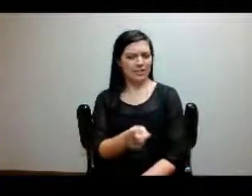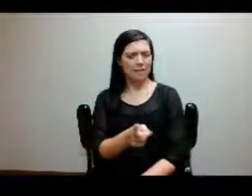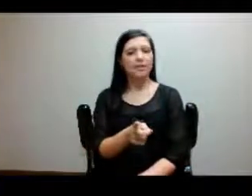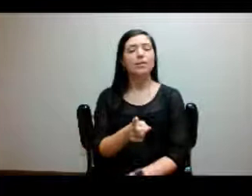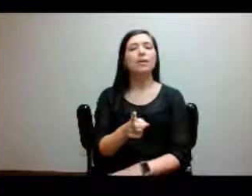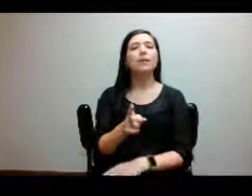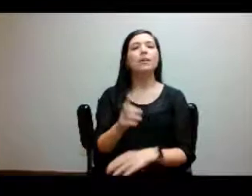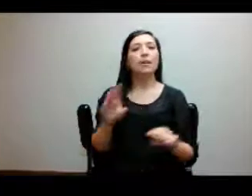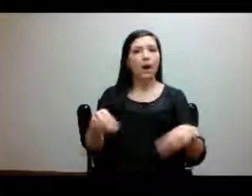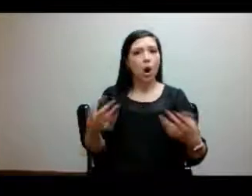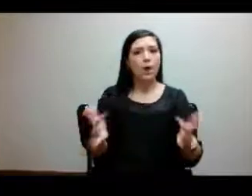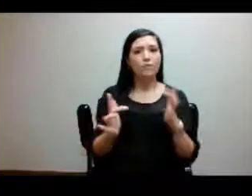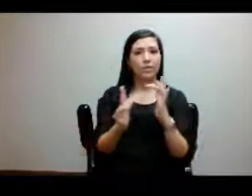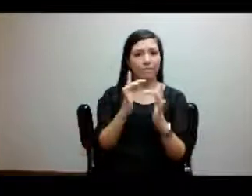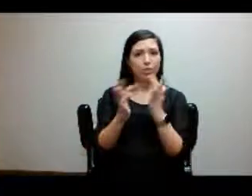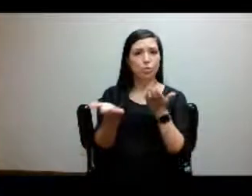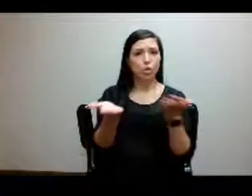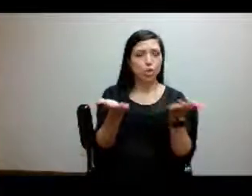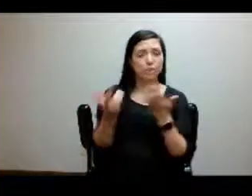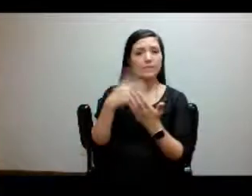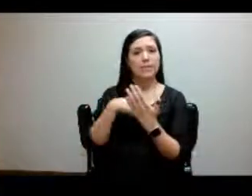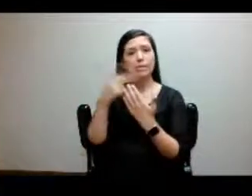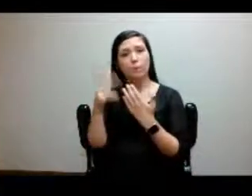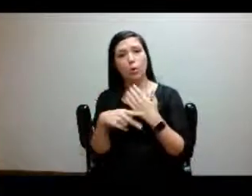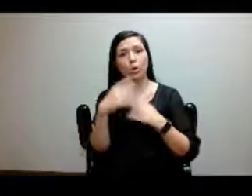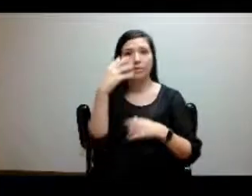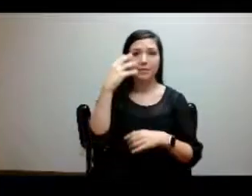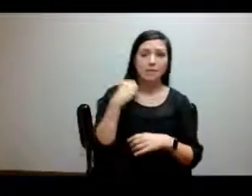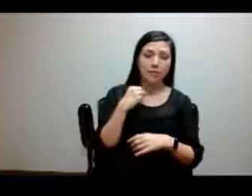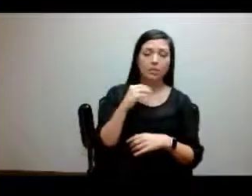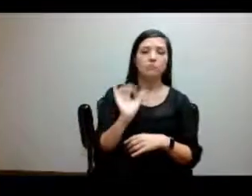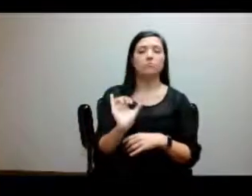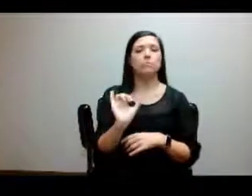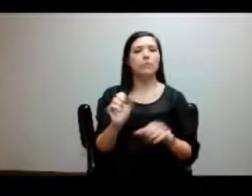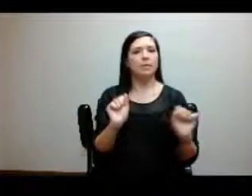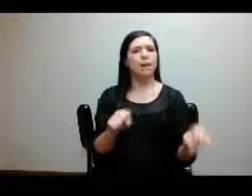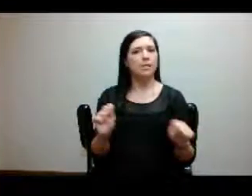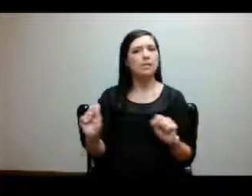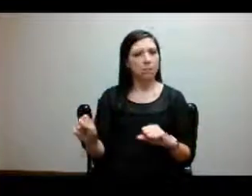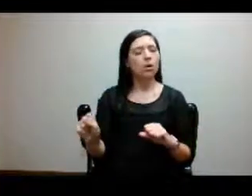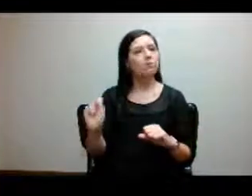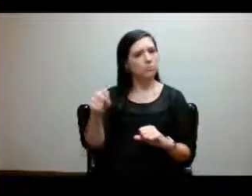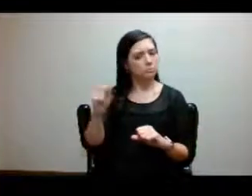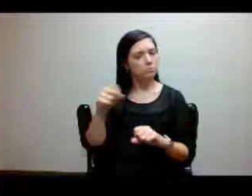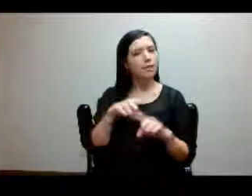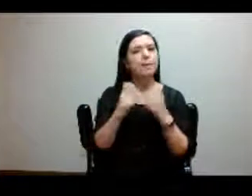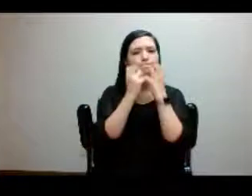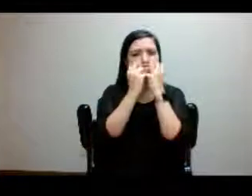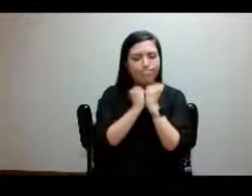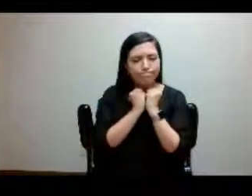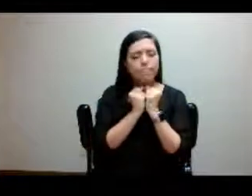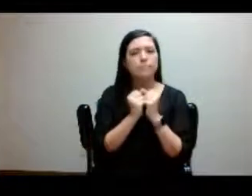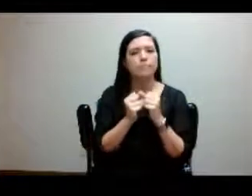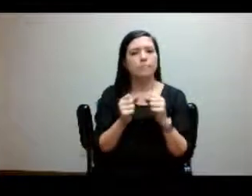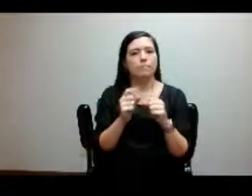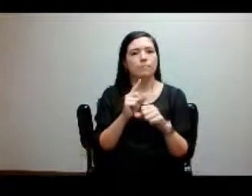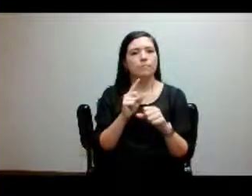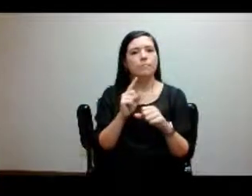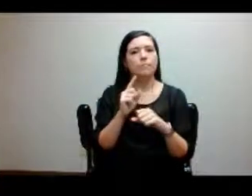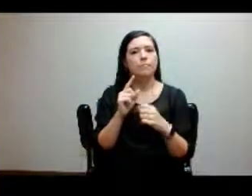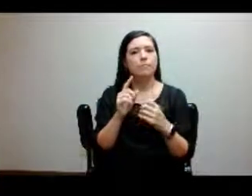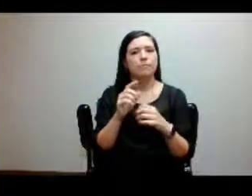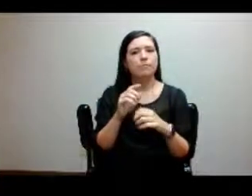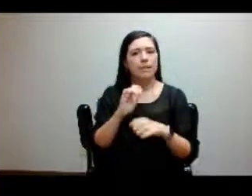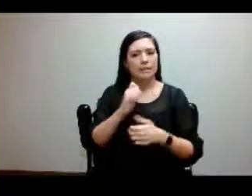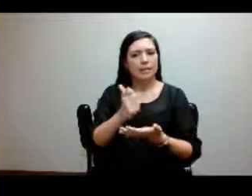offering virtual services, programs, and experiences is possible, but it's also valuable and is about being student